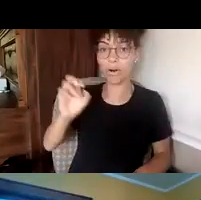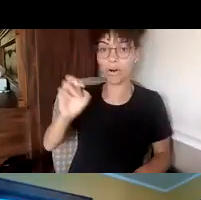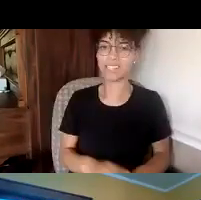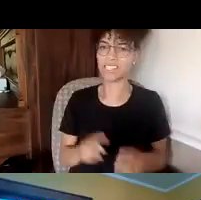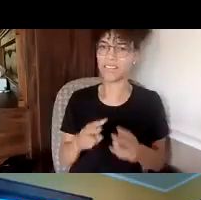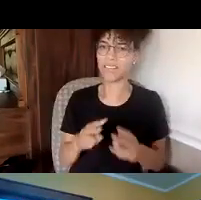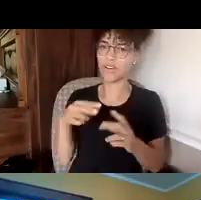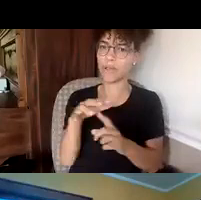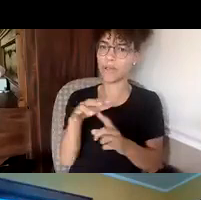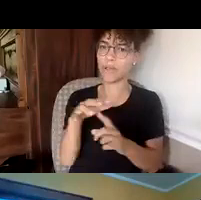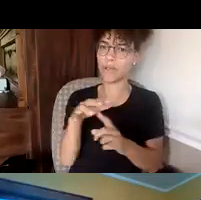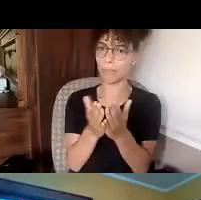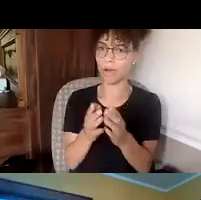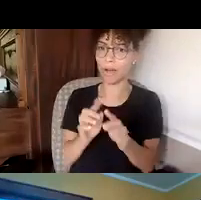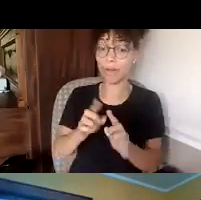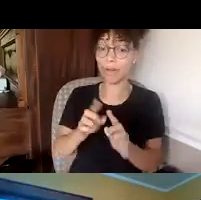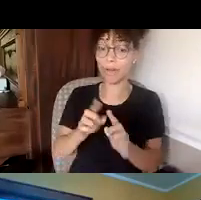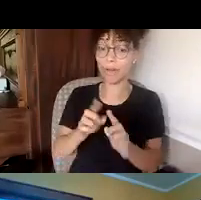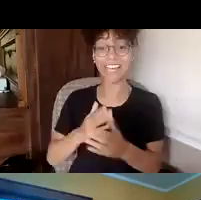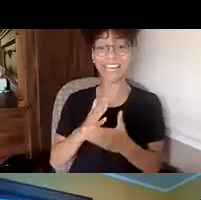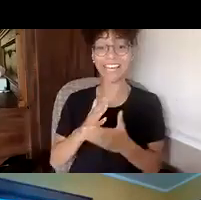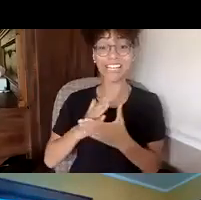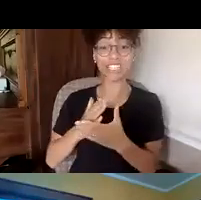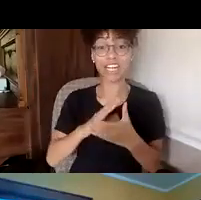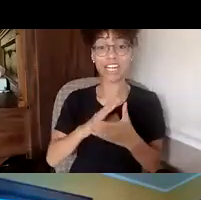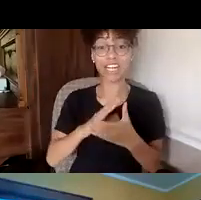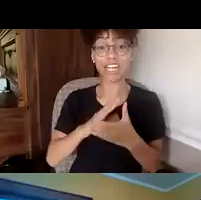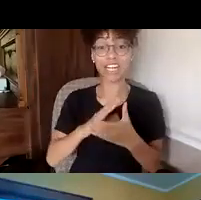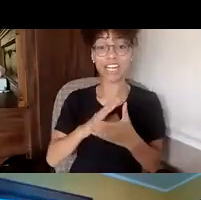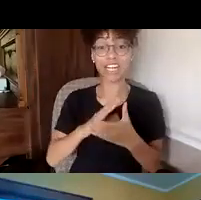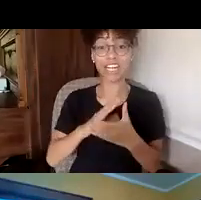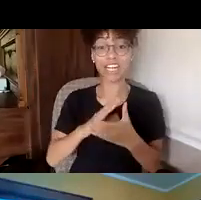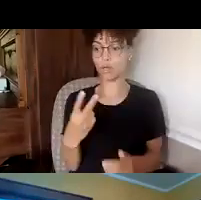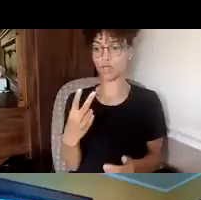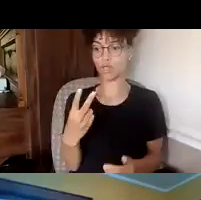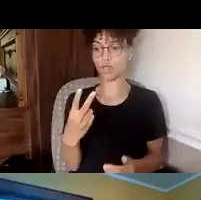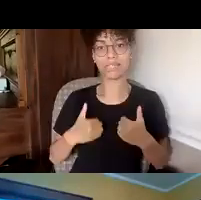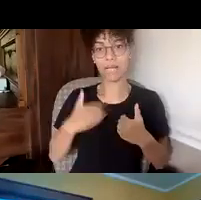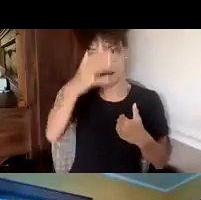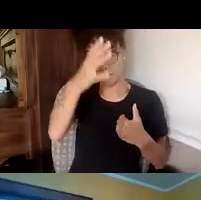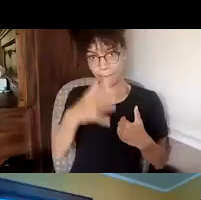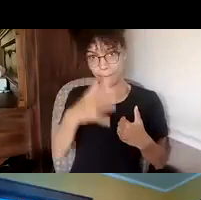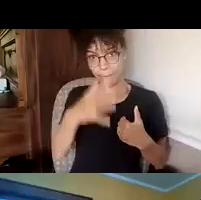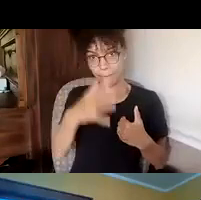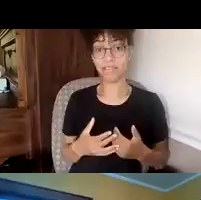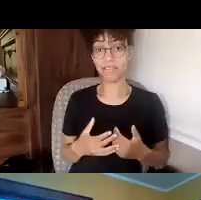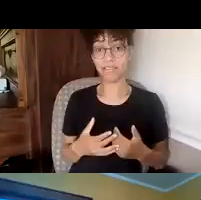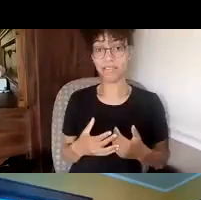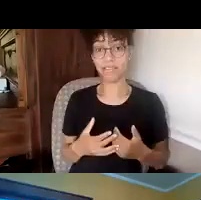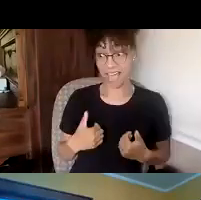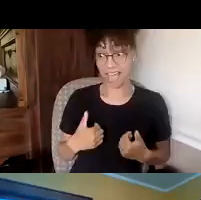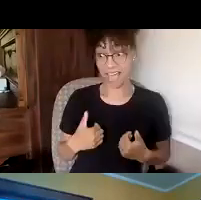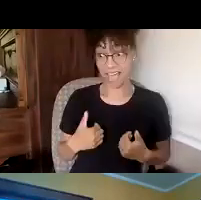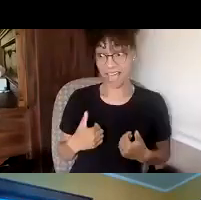popular book, but it shares a story about two young men who share the same name but